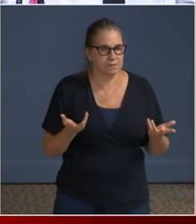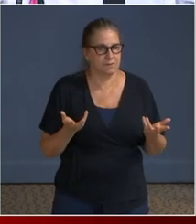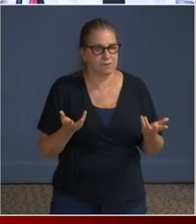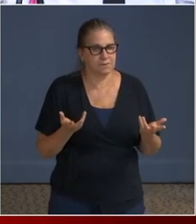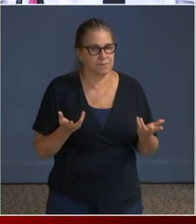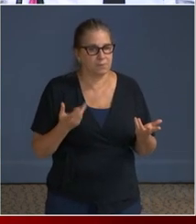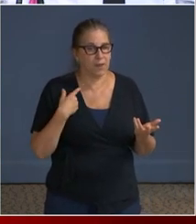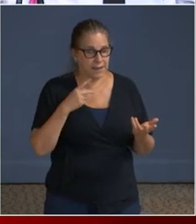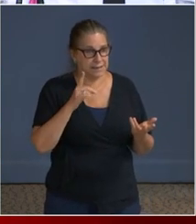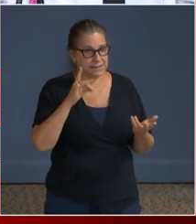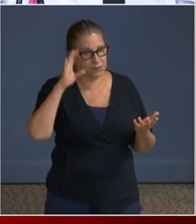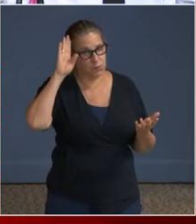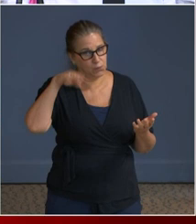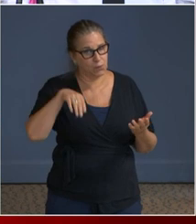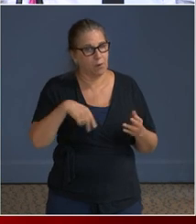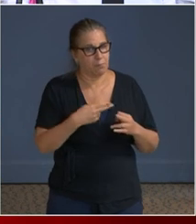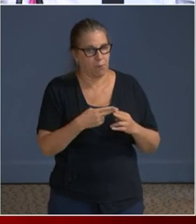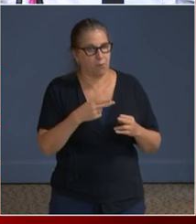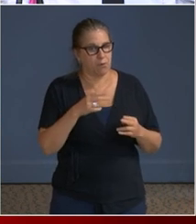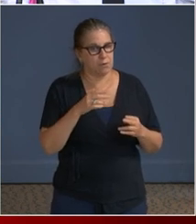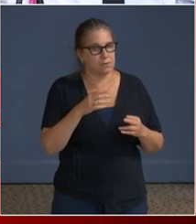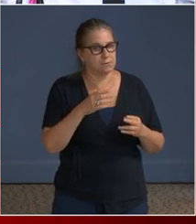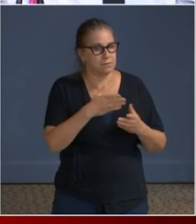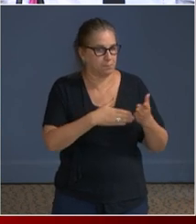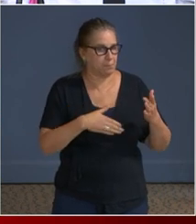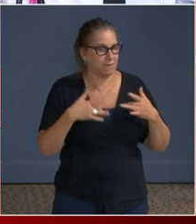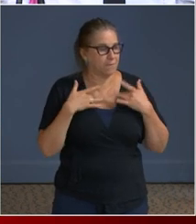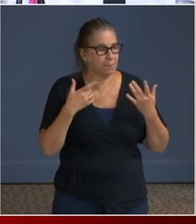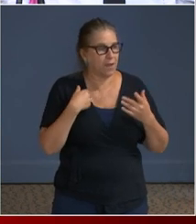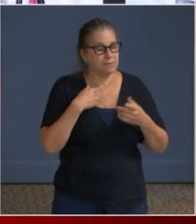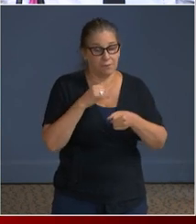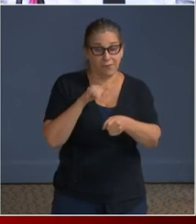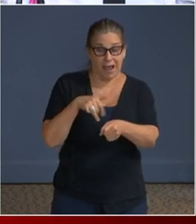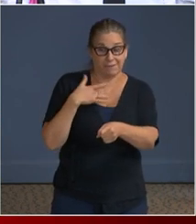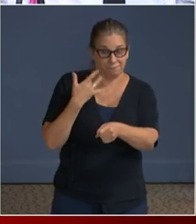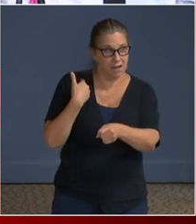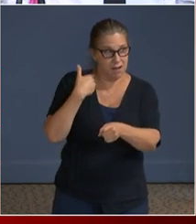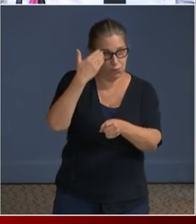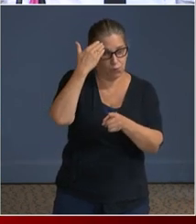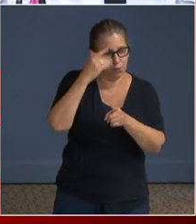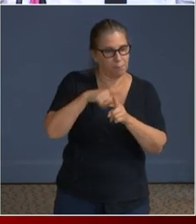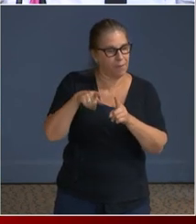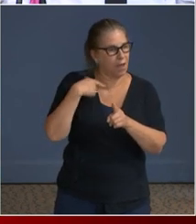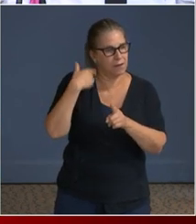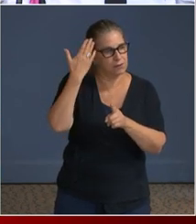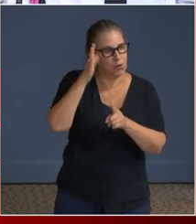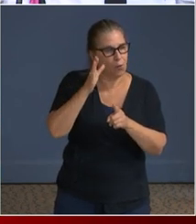try to monitor those events throughout the city. So that, to answer your question, yes, this was one of those events.